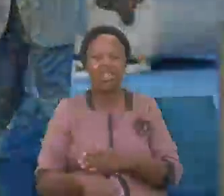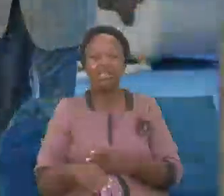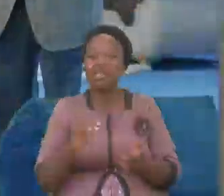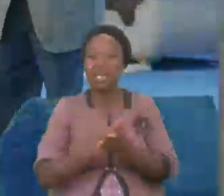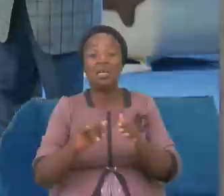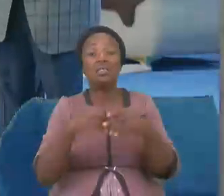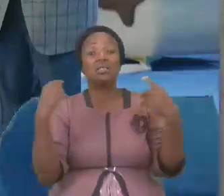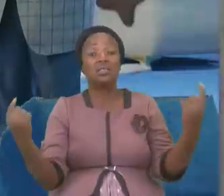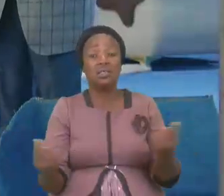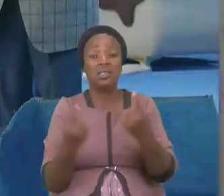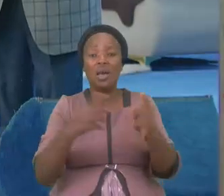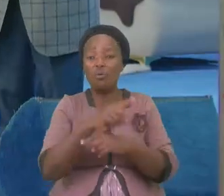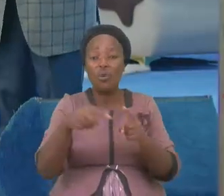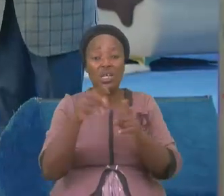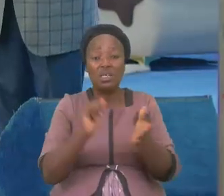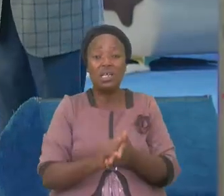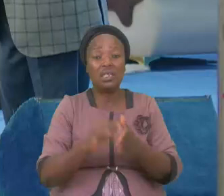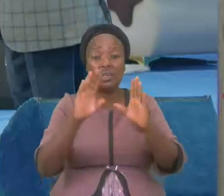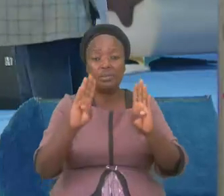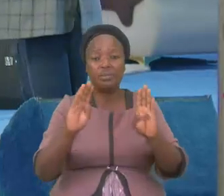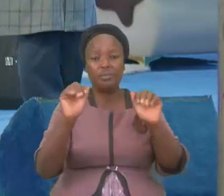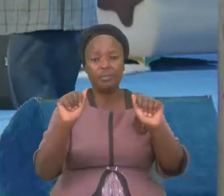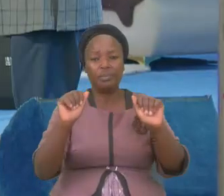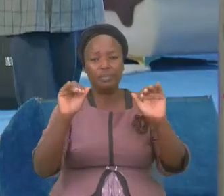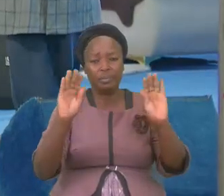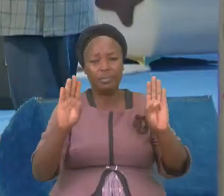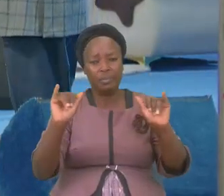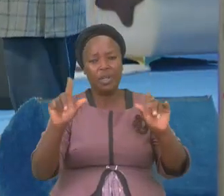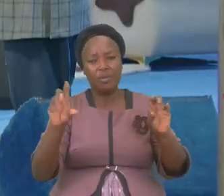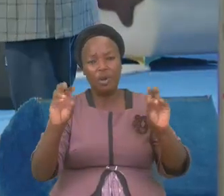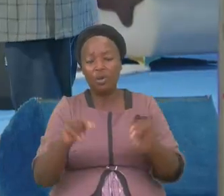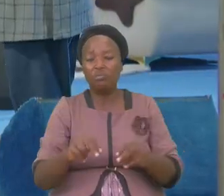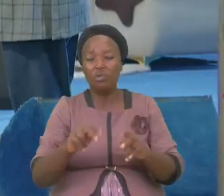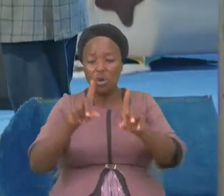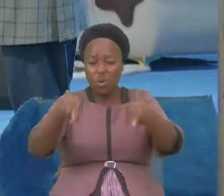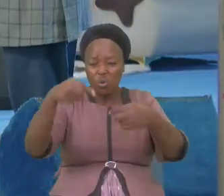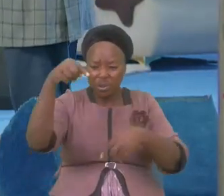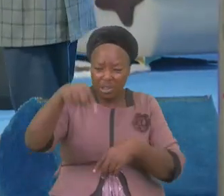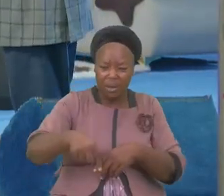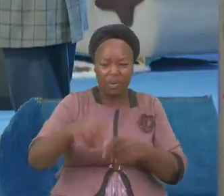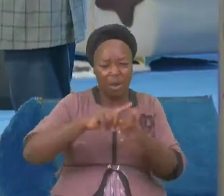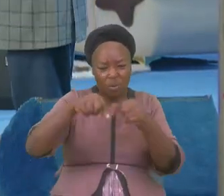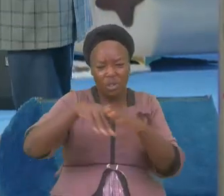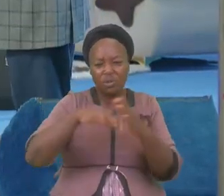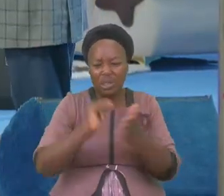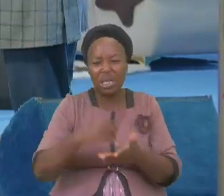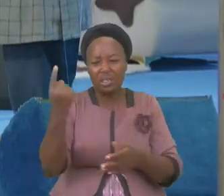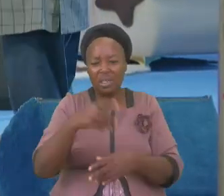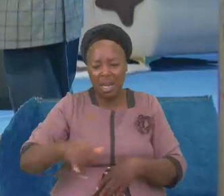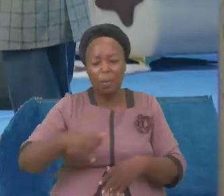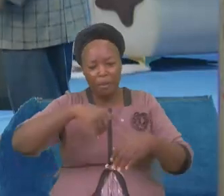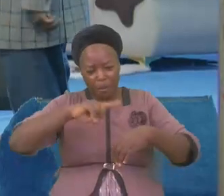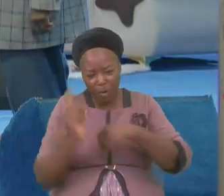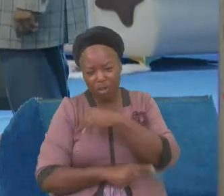Babylon gets into eternal punishment, that fellow living like the Babylonians will